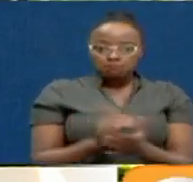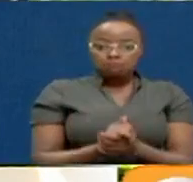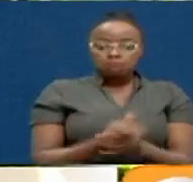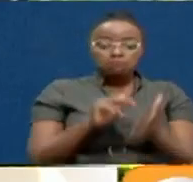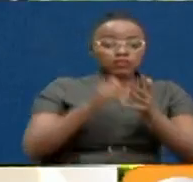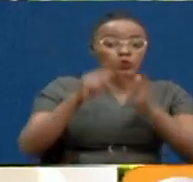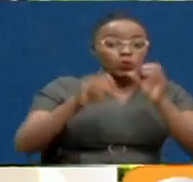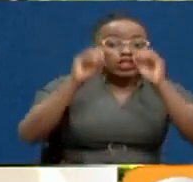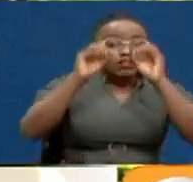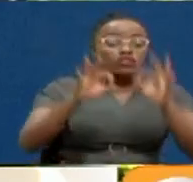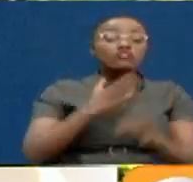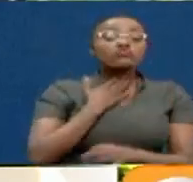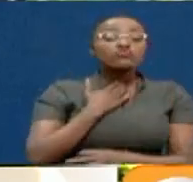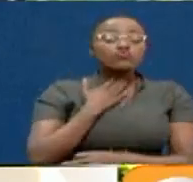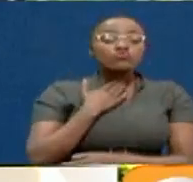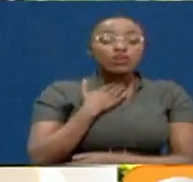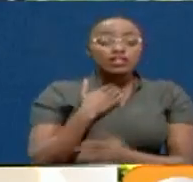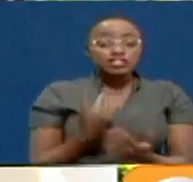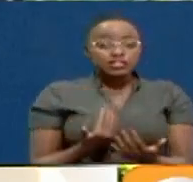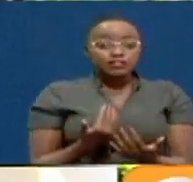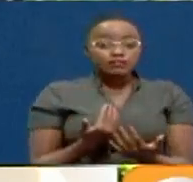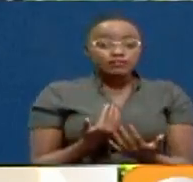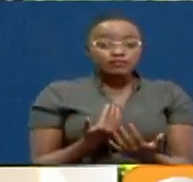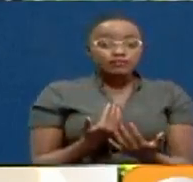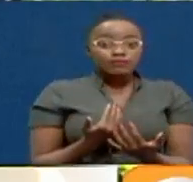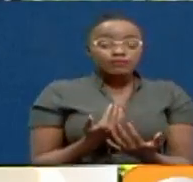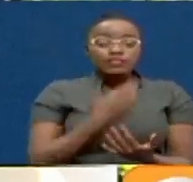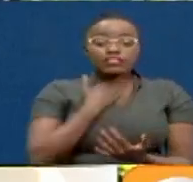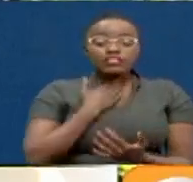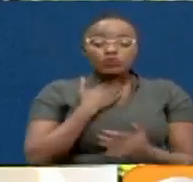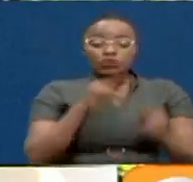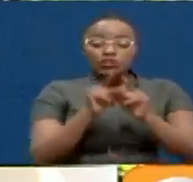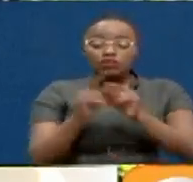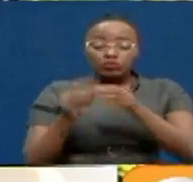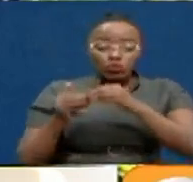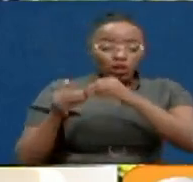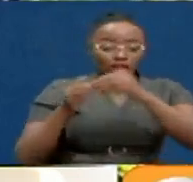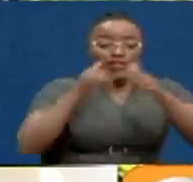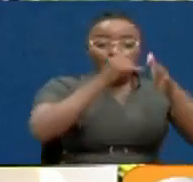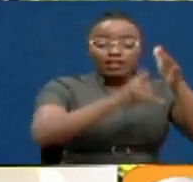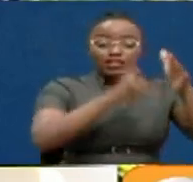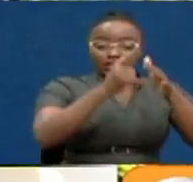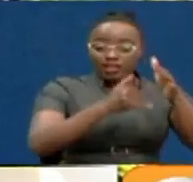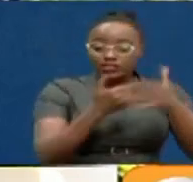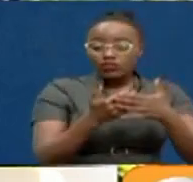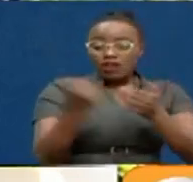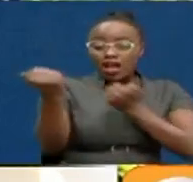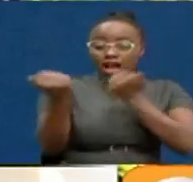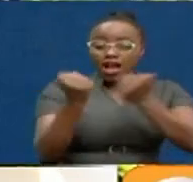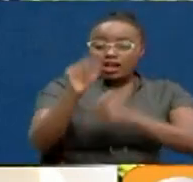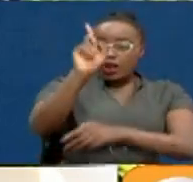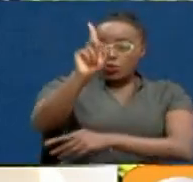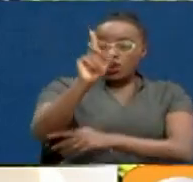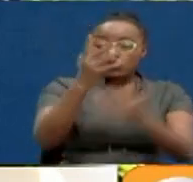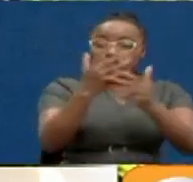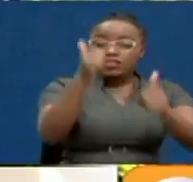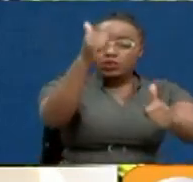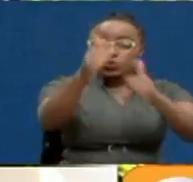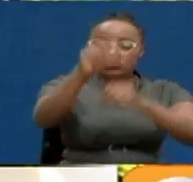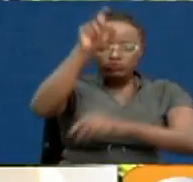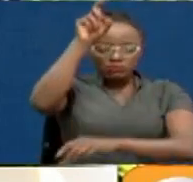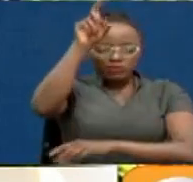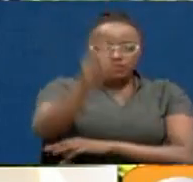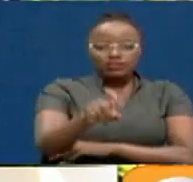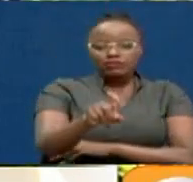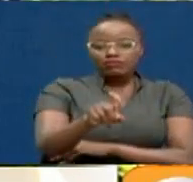So if you want to really go into real industrial manufacturing, a car is one of the products that you need,